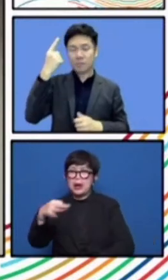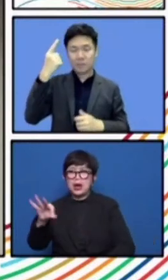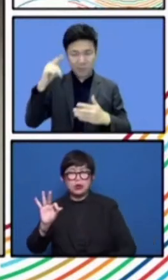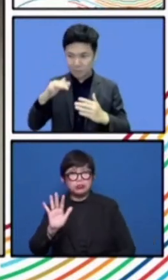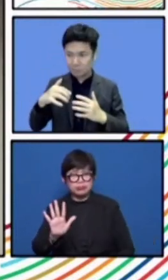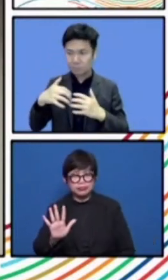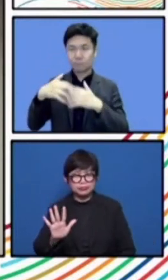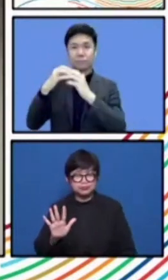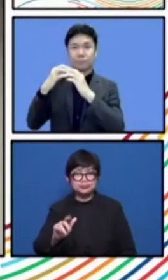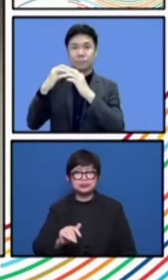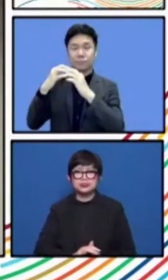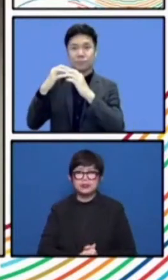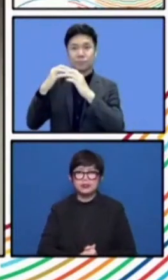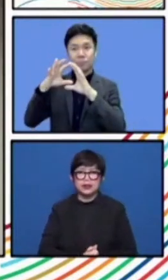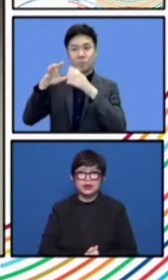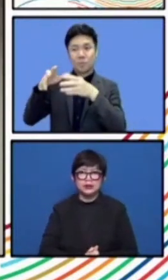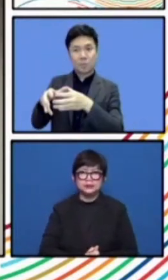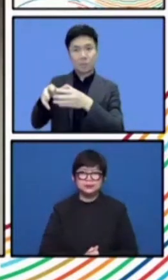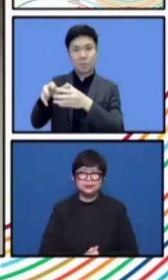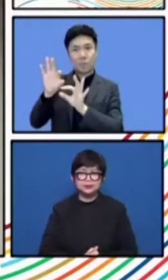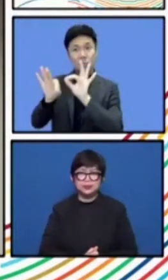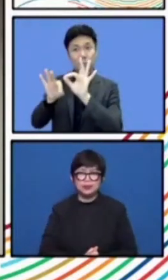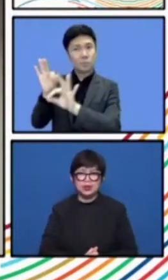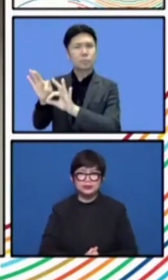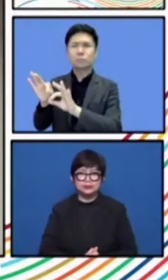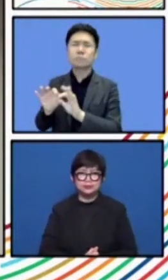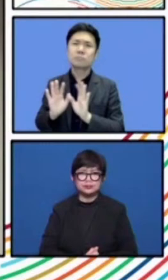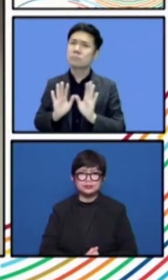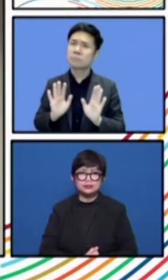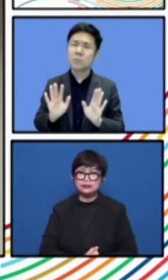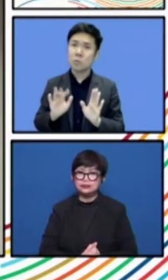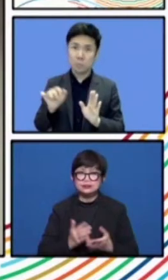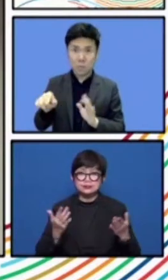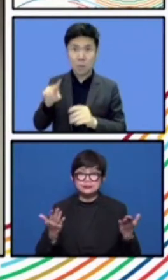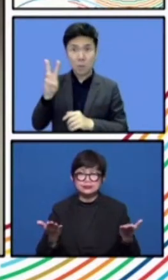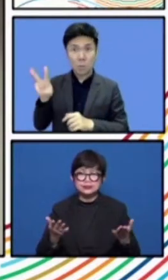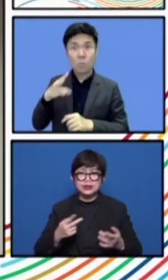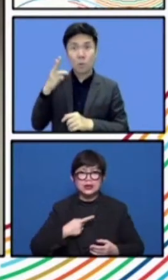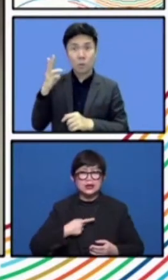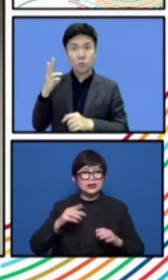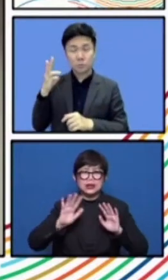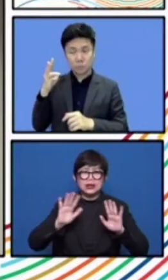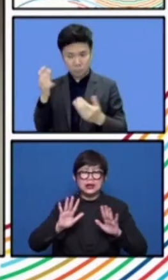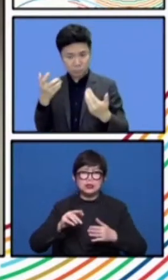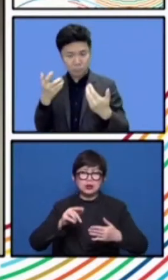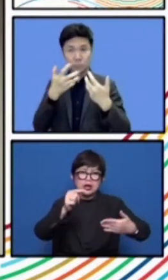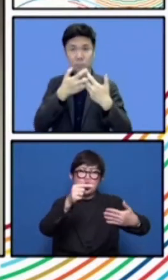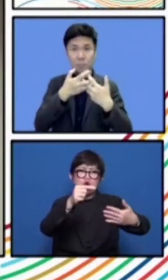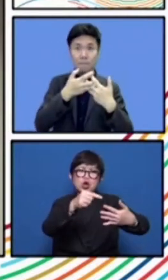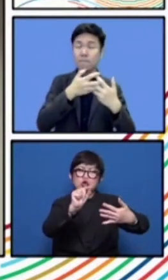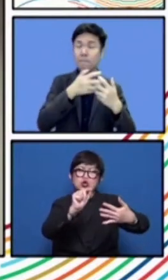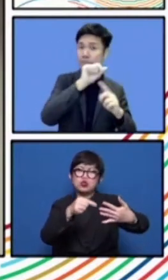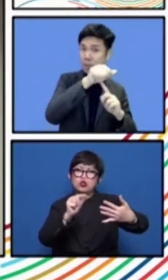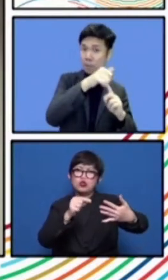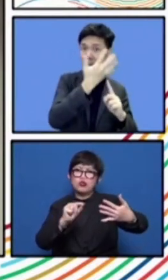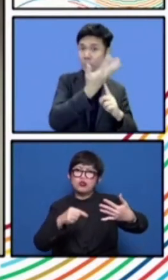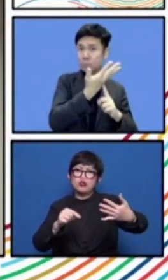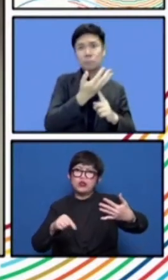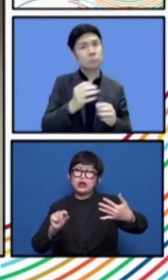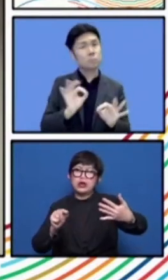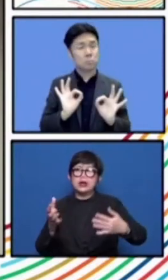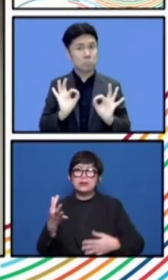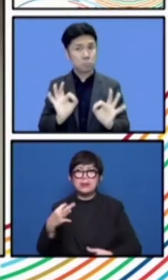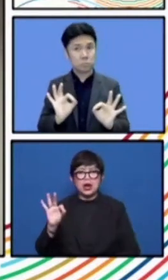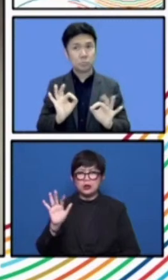a a a new set of of of surveys um in order to be able in order to be able to do that and it